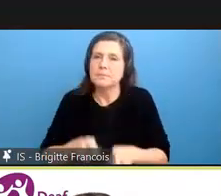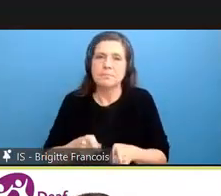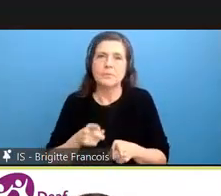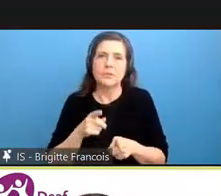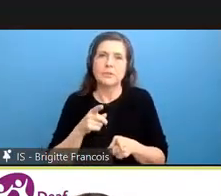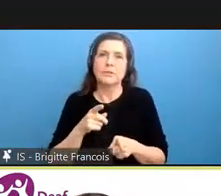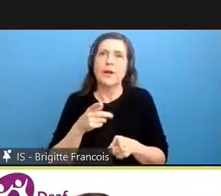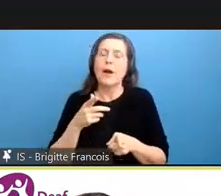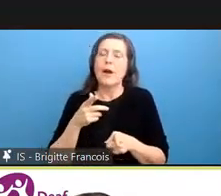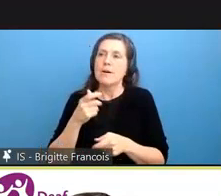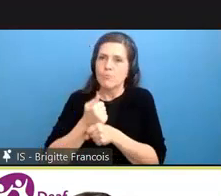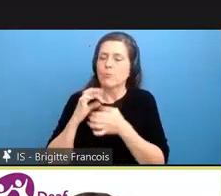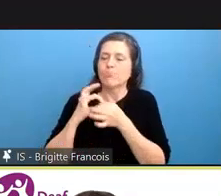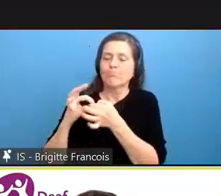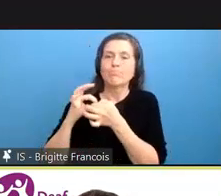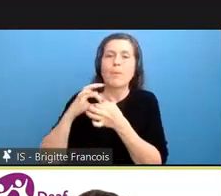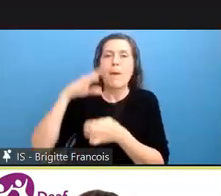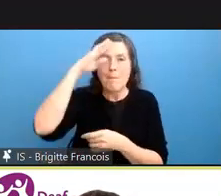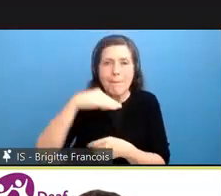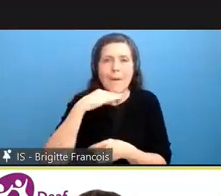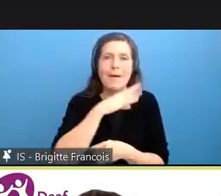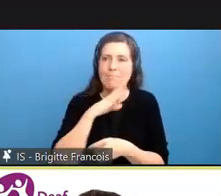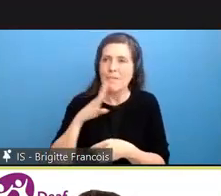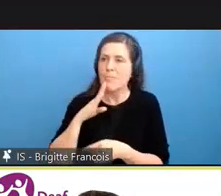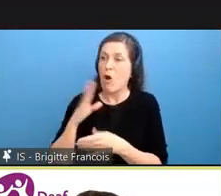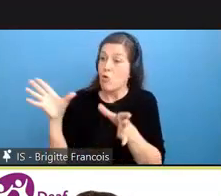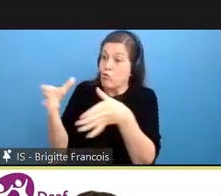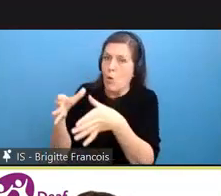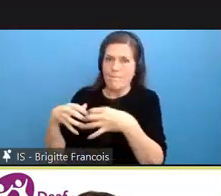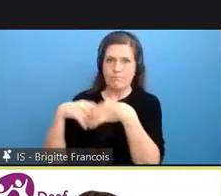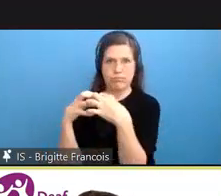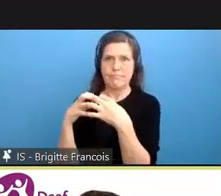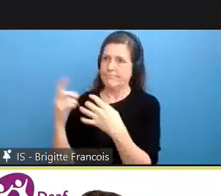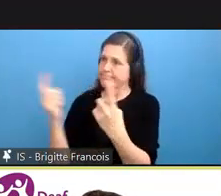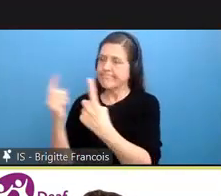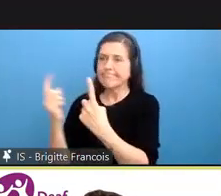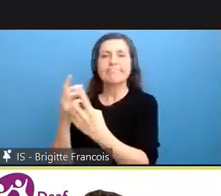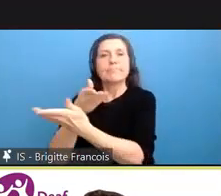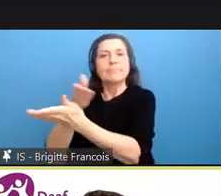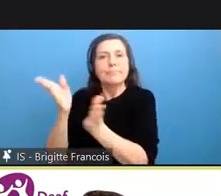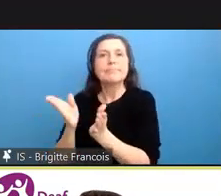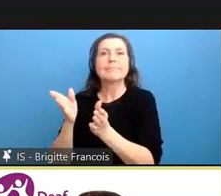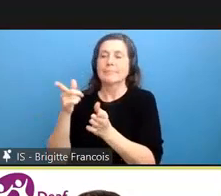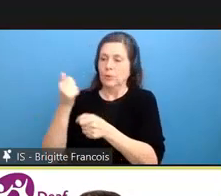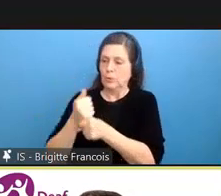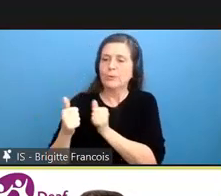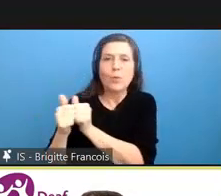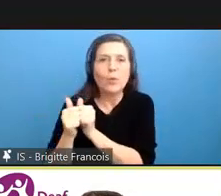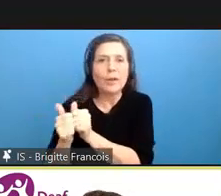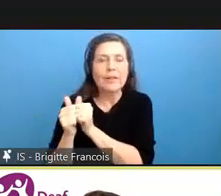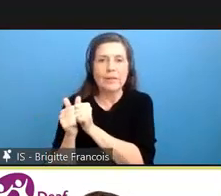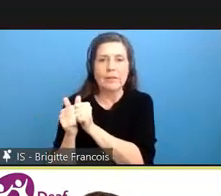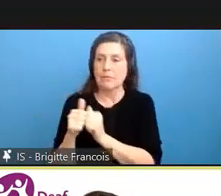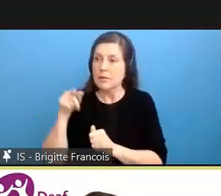use of parents groups, making sure that parents groups are really strong, and that parents who